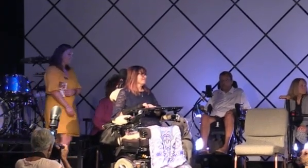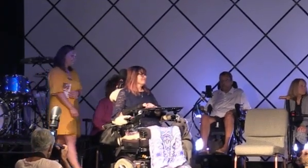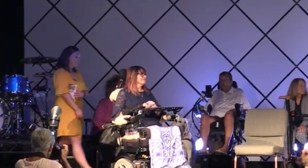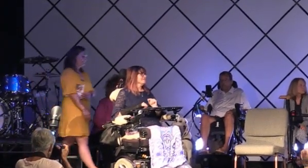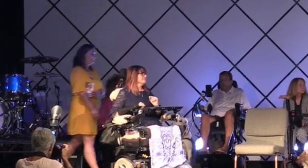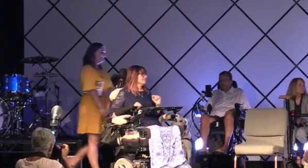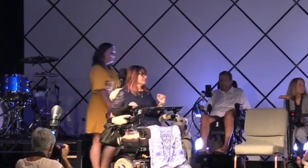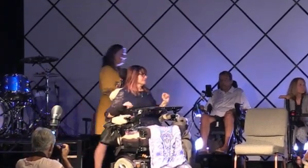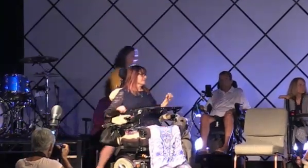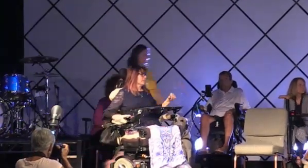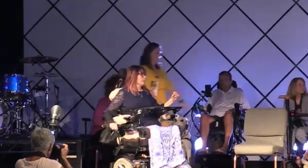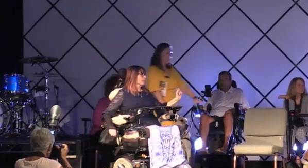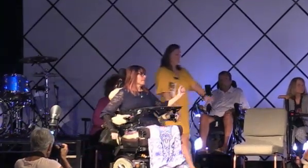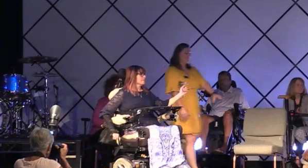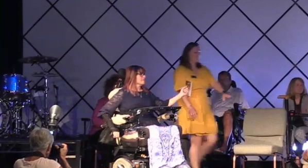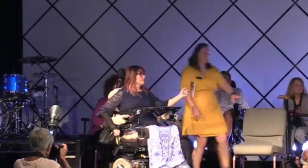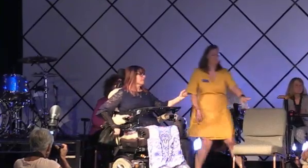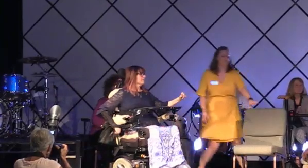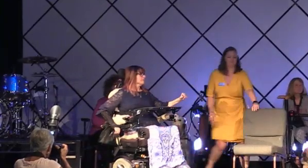raised.